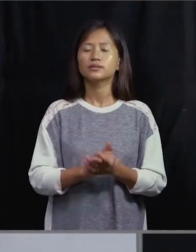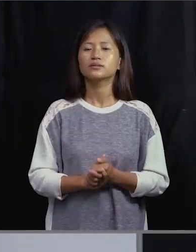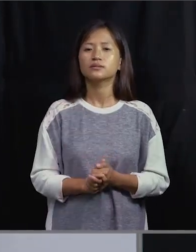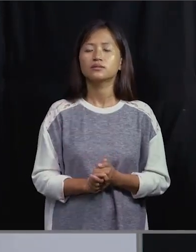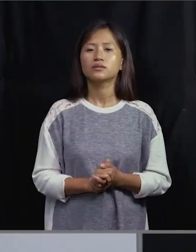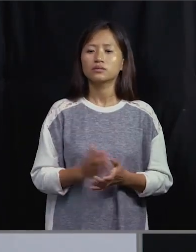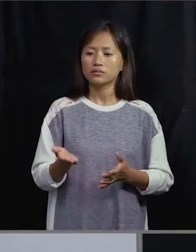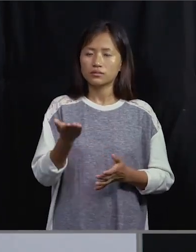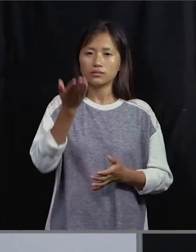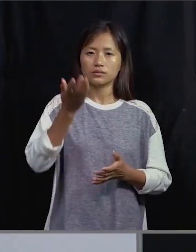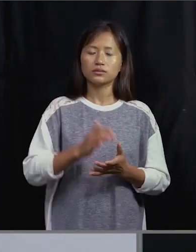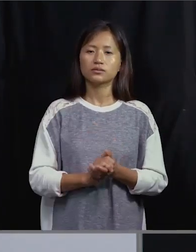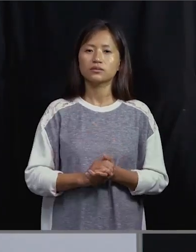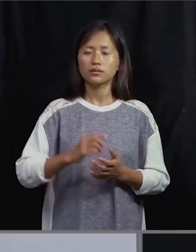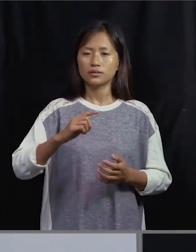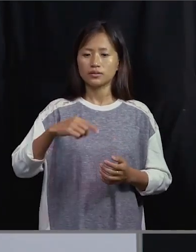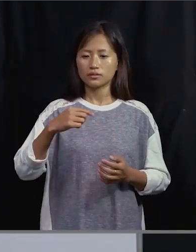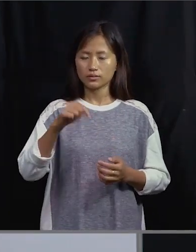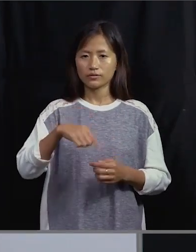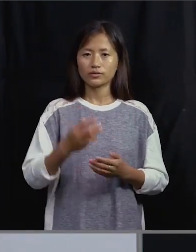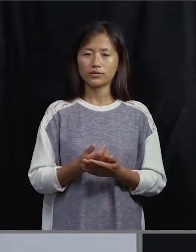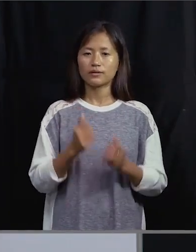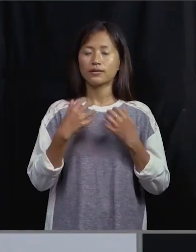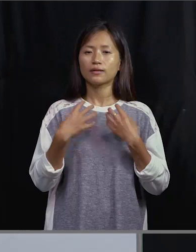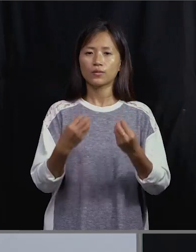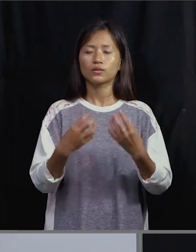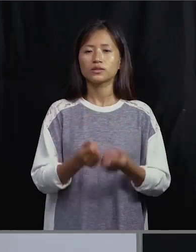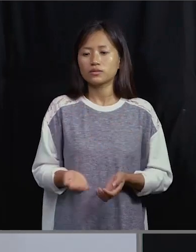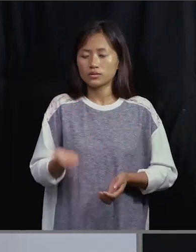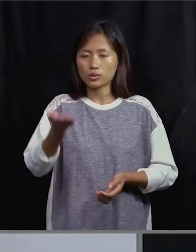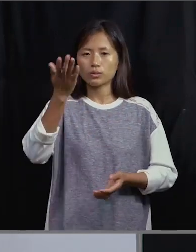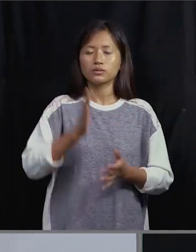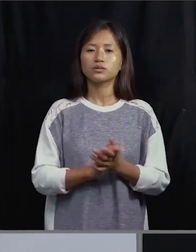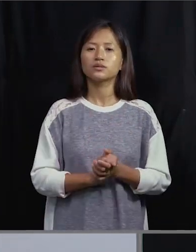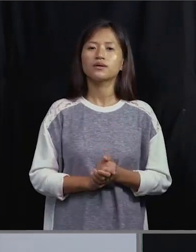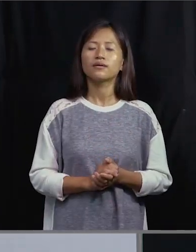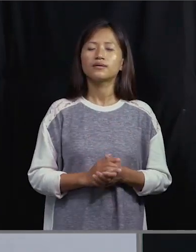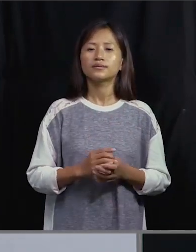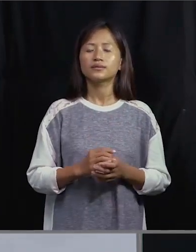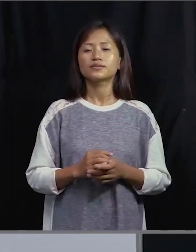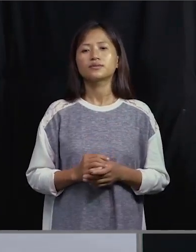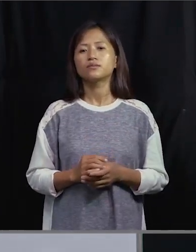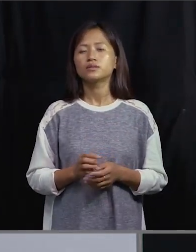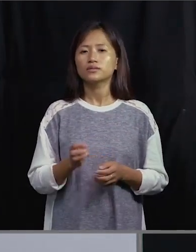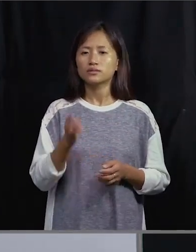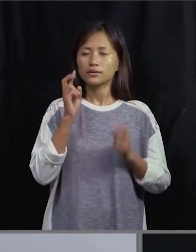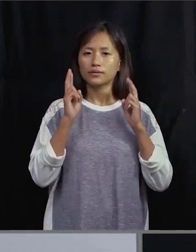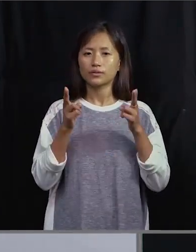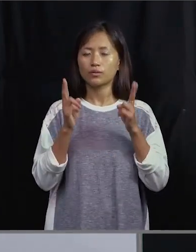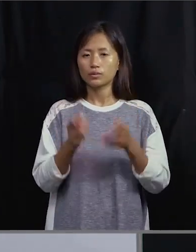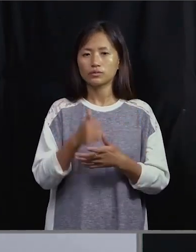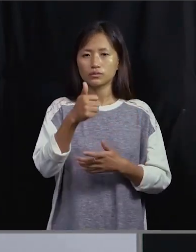increasing, your demand for every day is now rising. So this every day is a normal good for